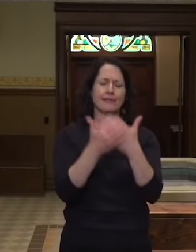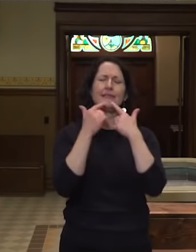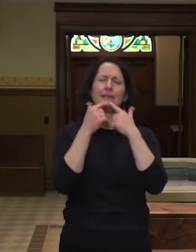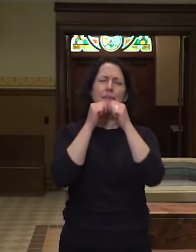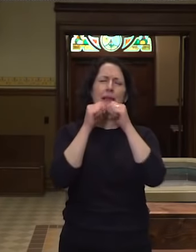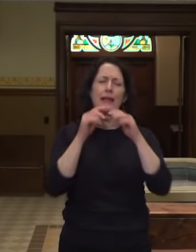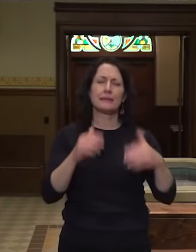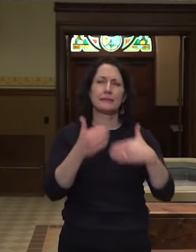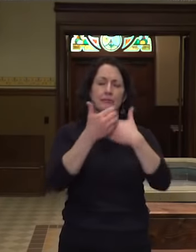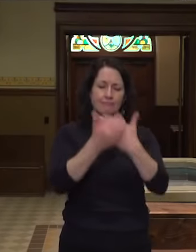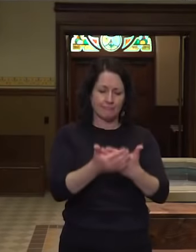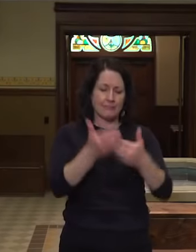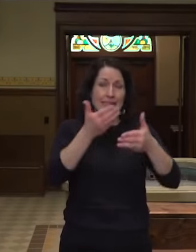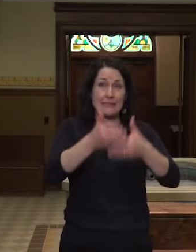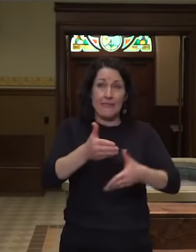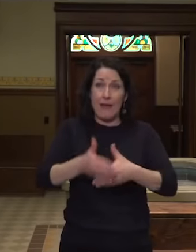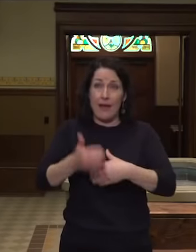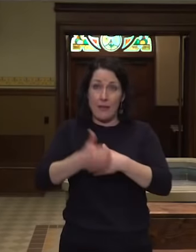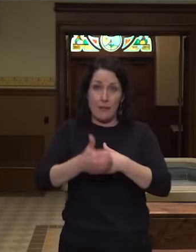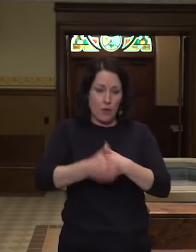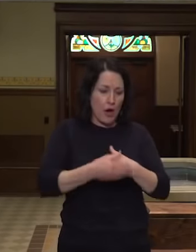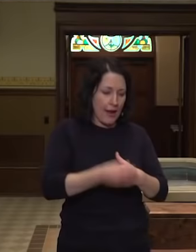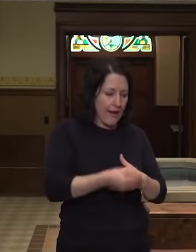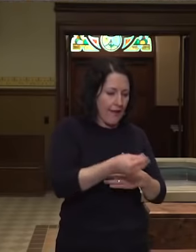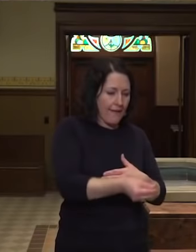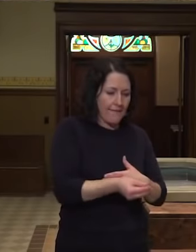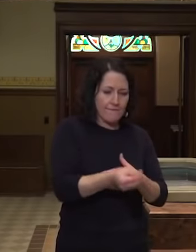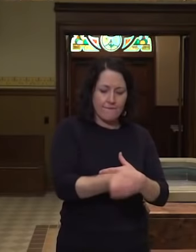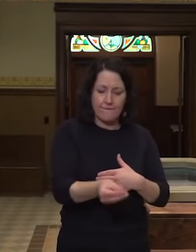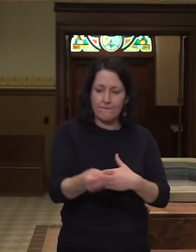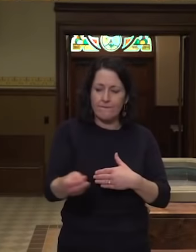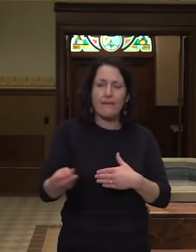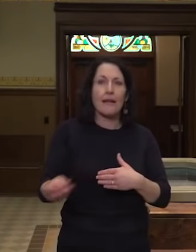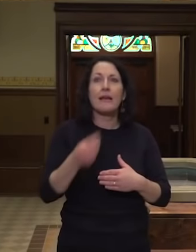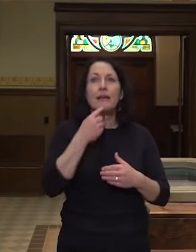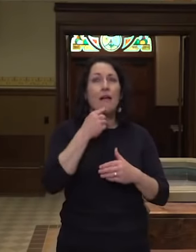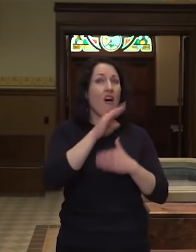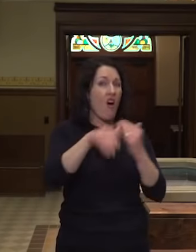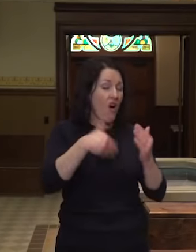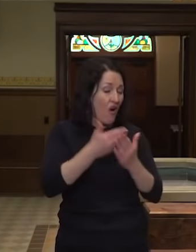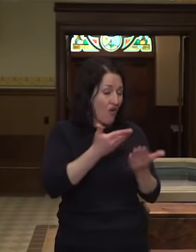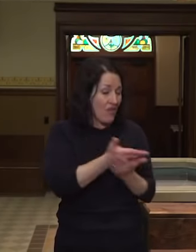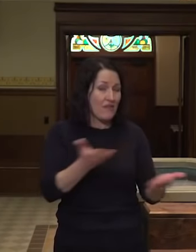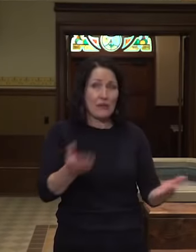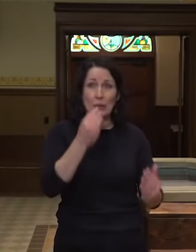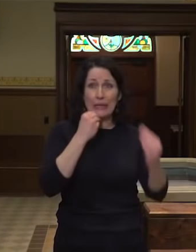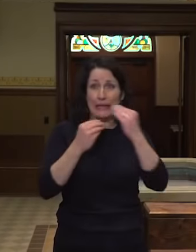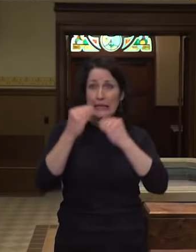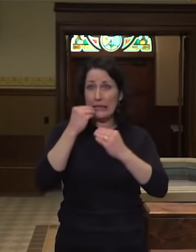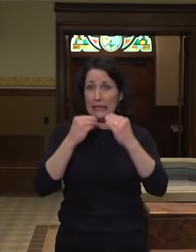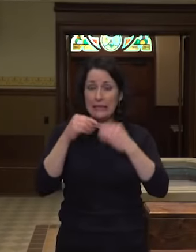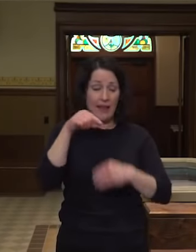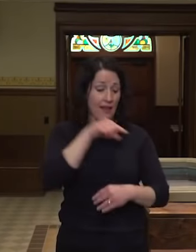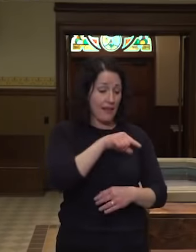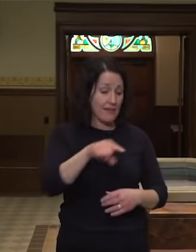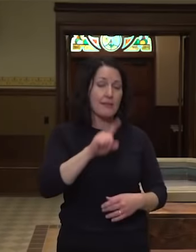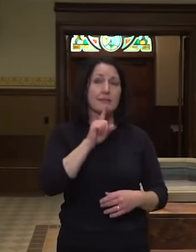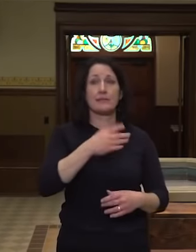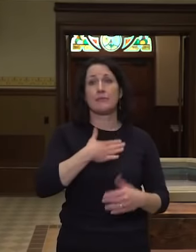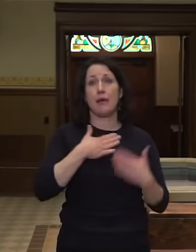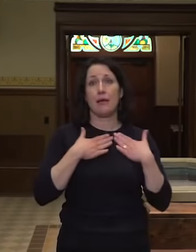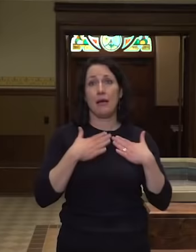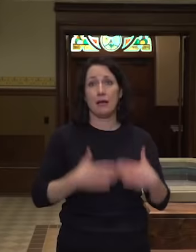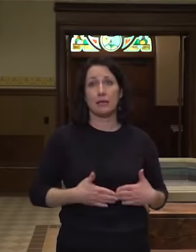blessing, broke the bread and gave it to his disciples, saying, "Take this, all of you, and eat of it, for this is my